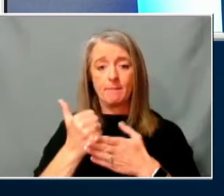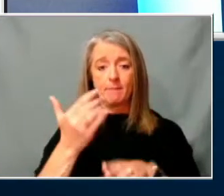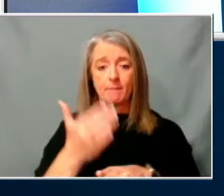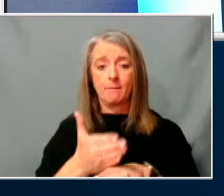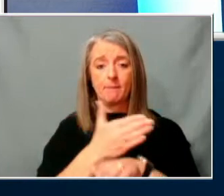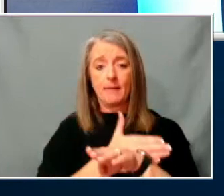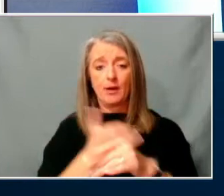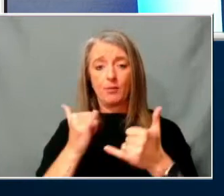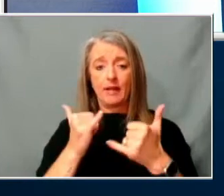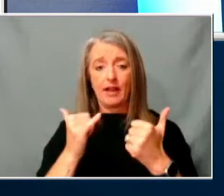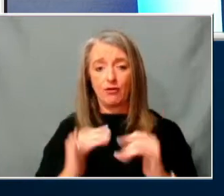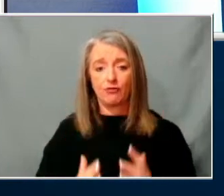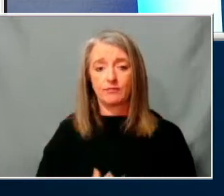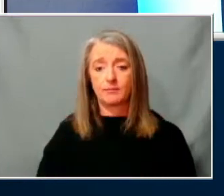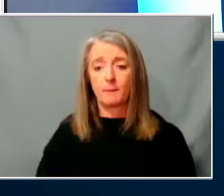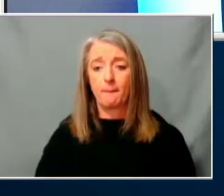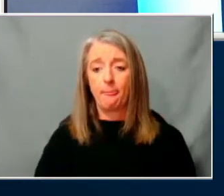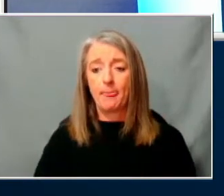now.